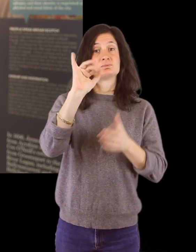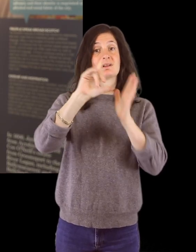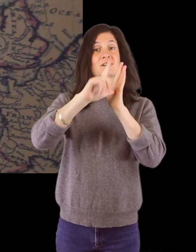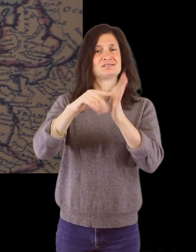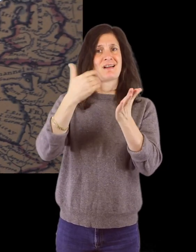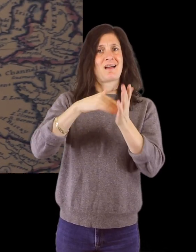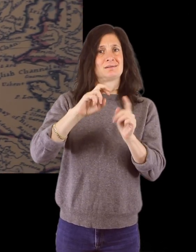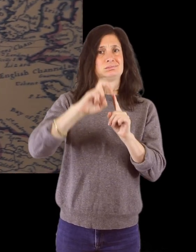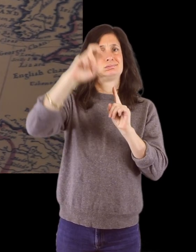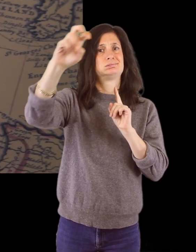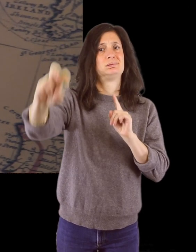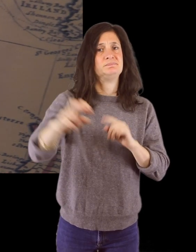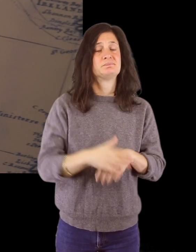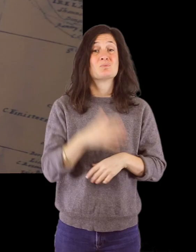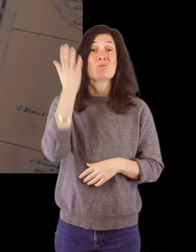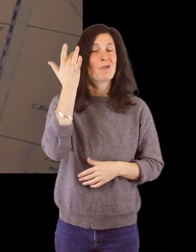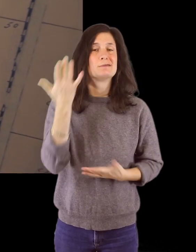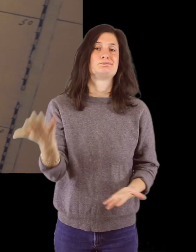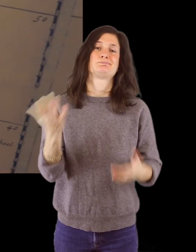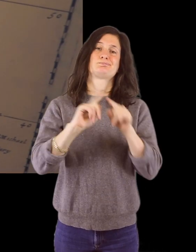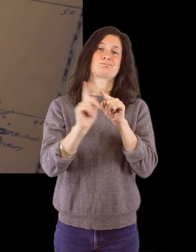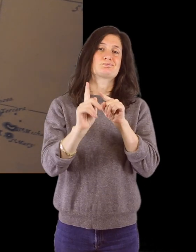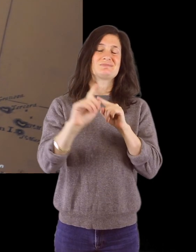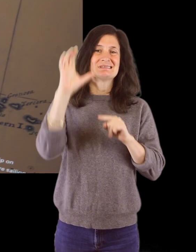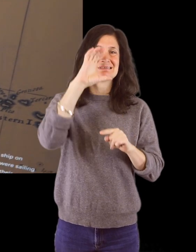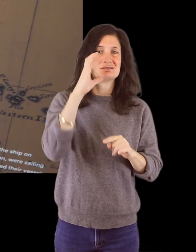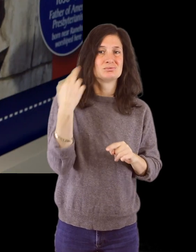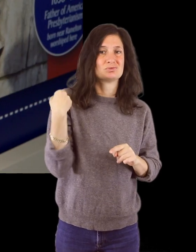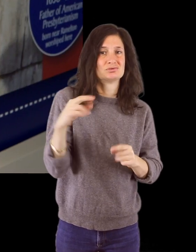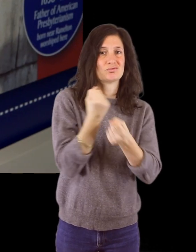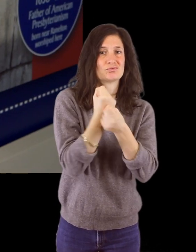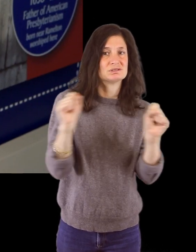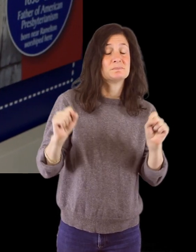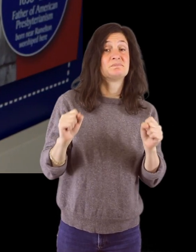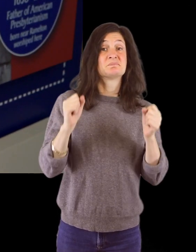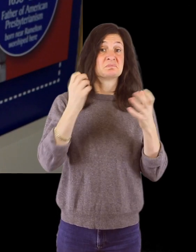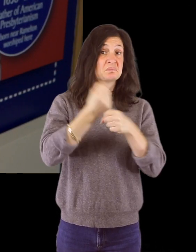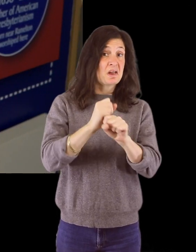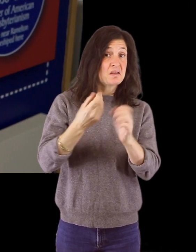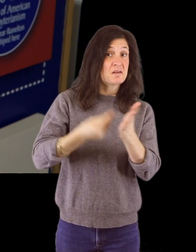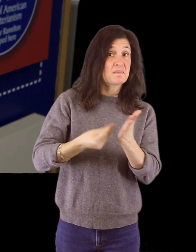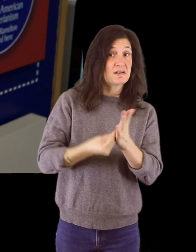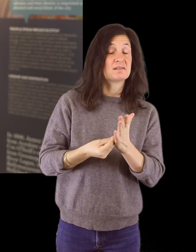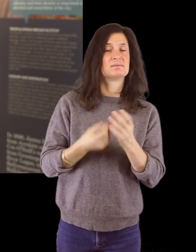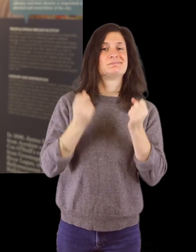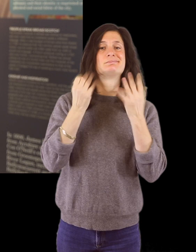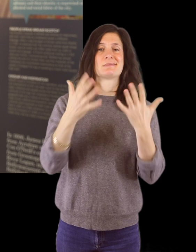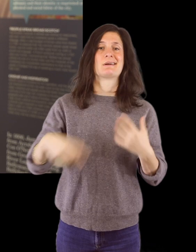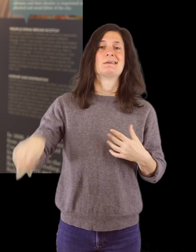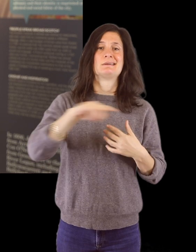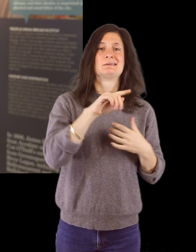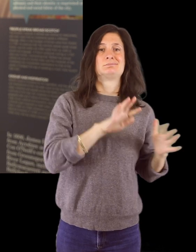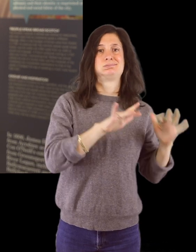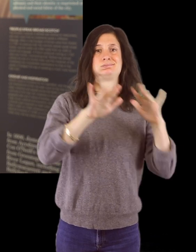travels again a century later. A range of factors, including the search for religious liberty or the desire to make their